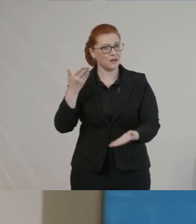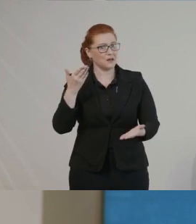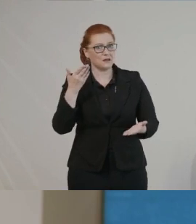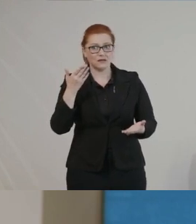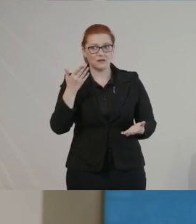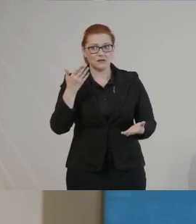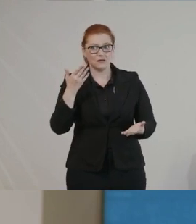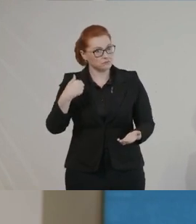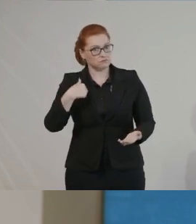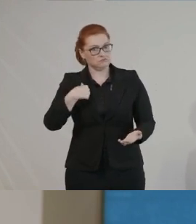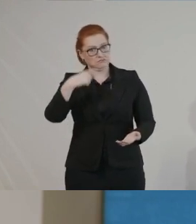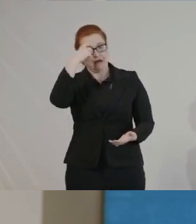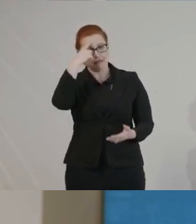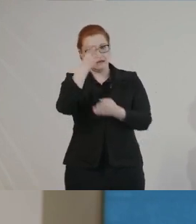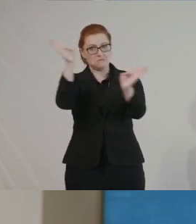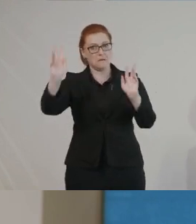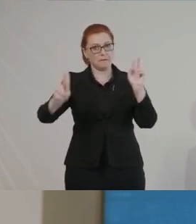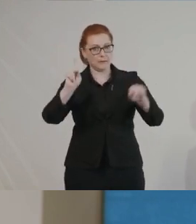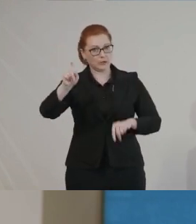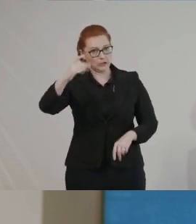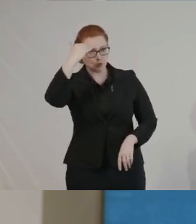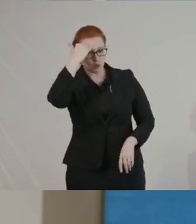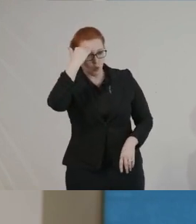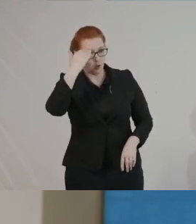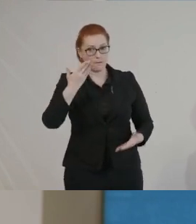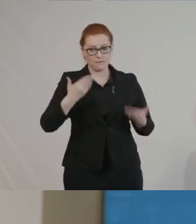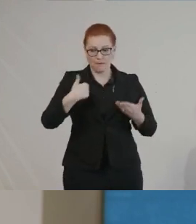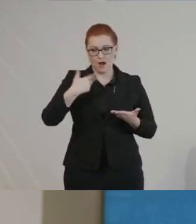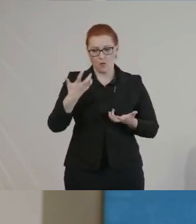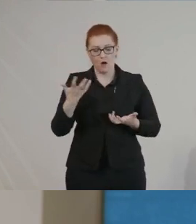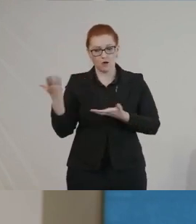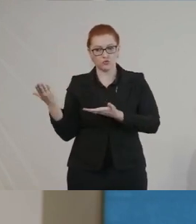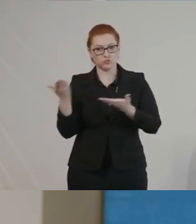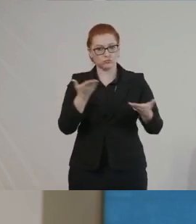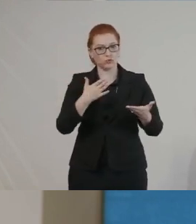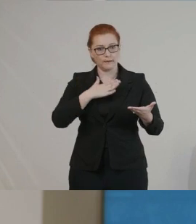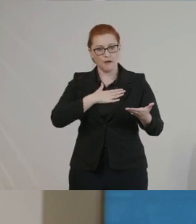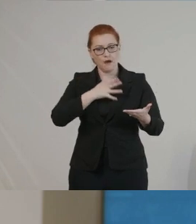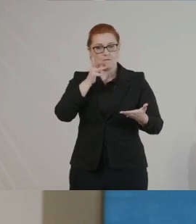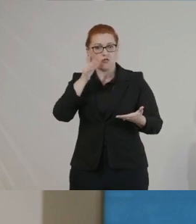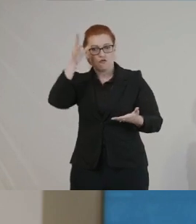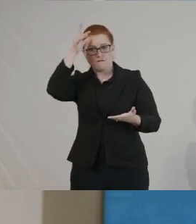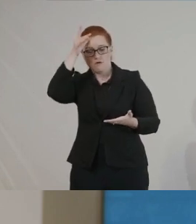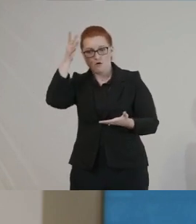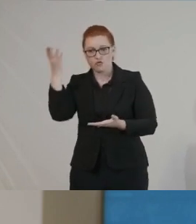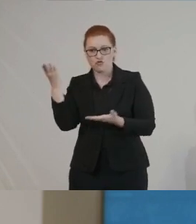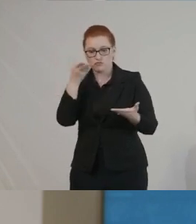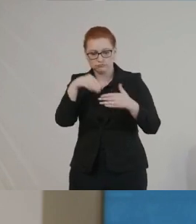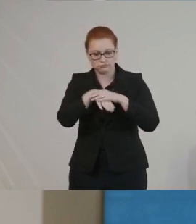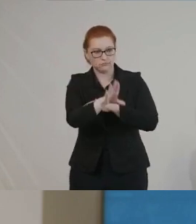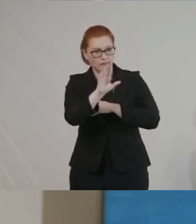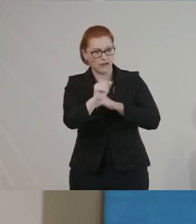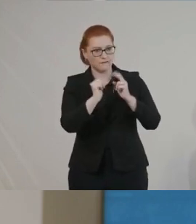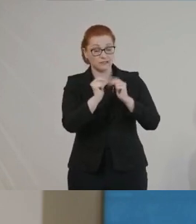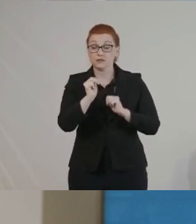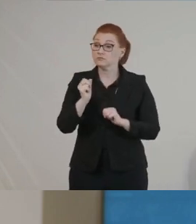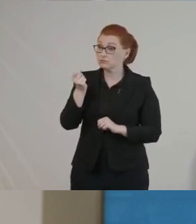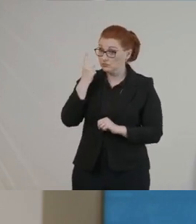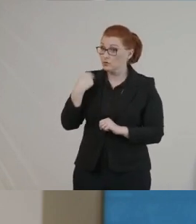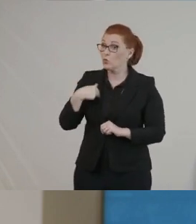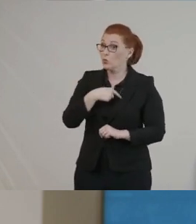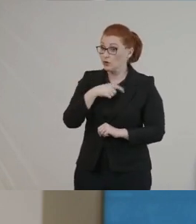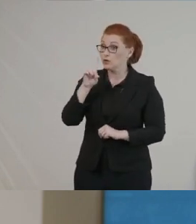one of these facilities. And there are rules right now that are going through CMS that will require them to let individuals know about